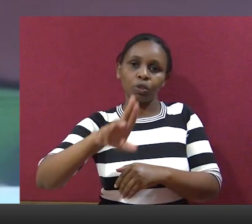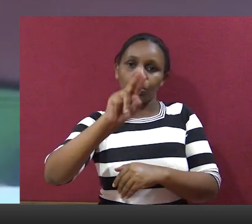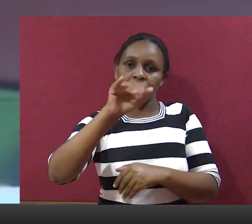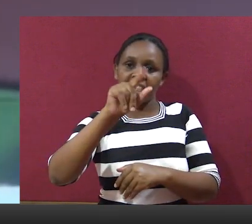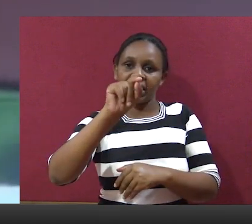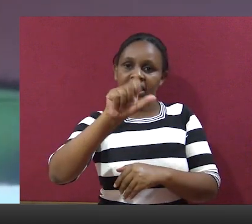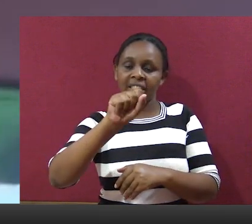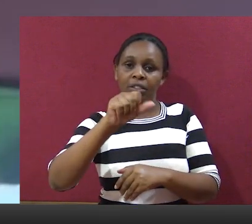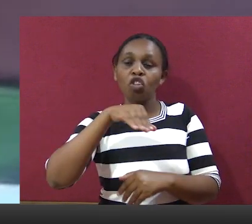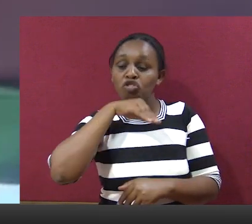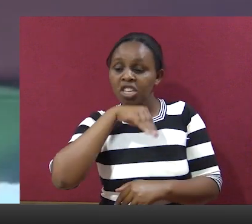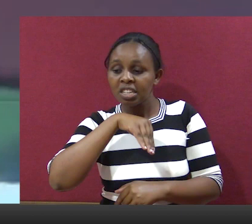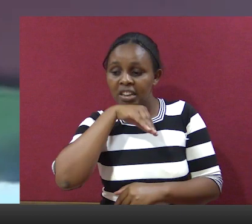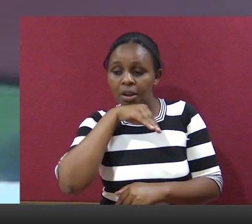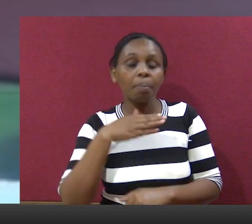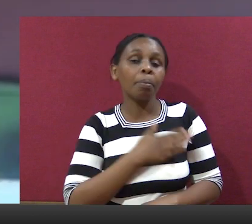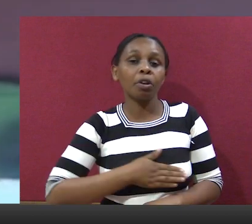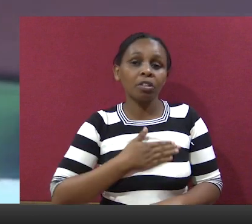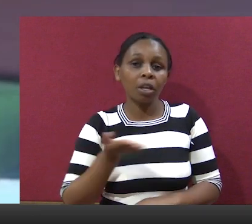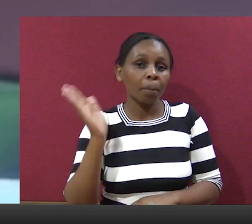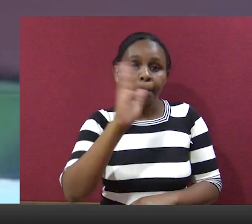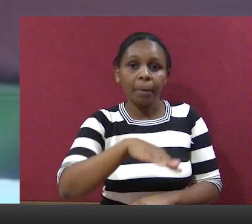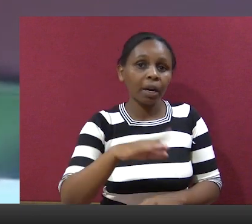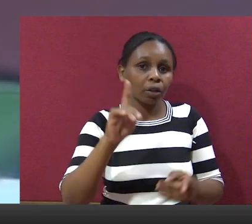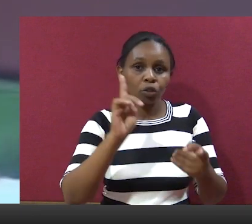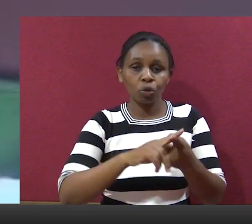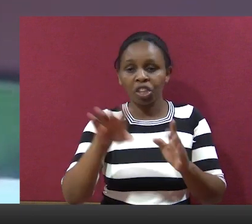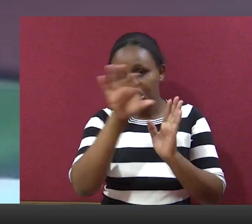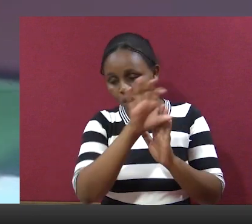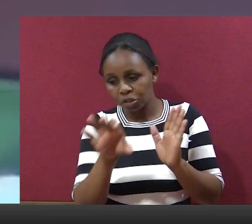Mr. Odinga, please go back to the preamble of the Constitution.